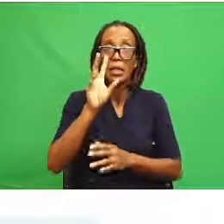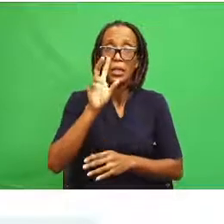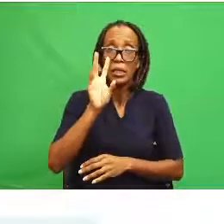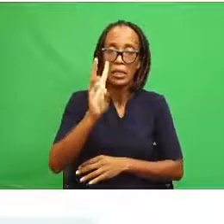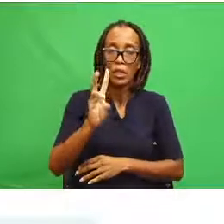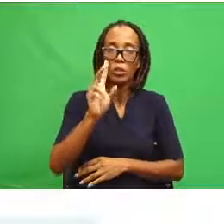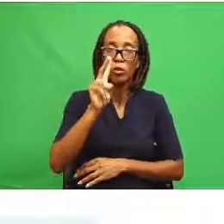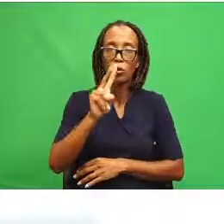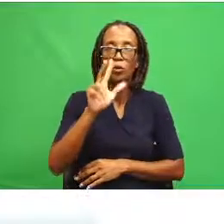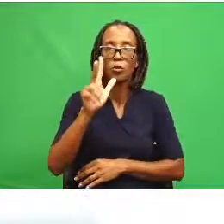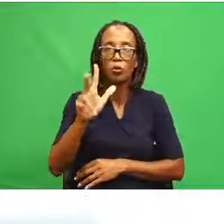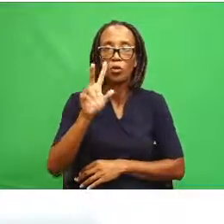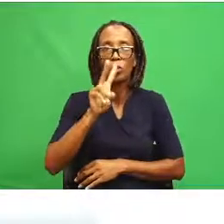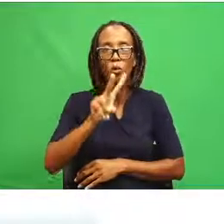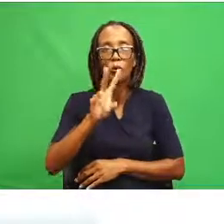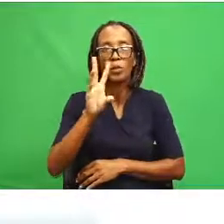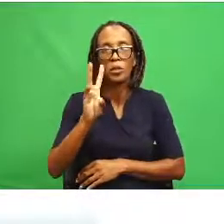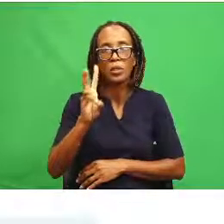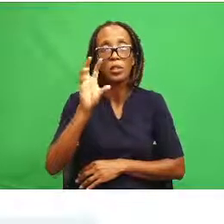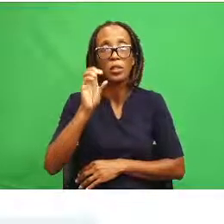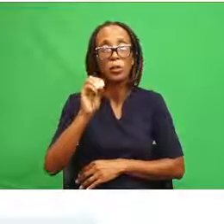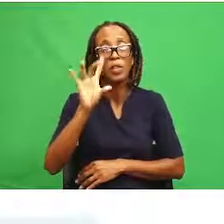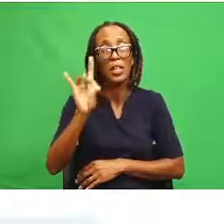623-2608, extension